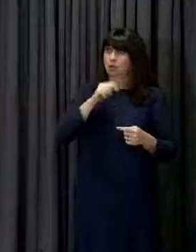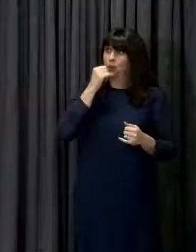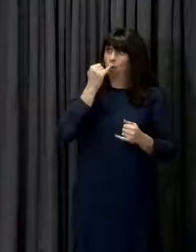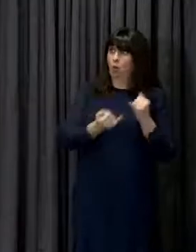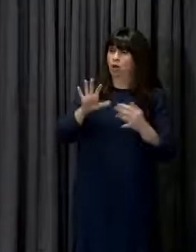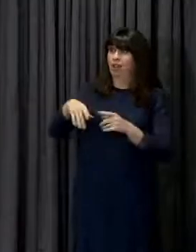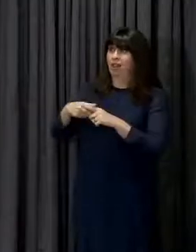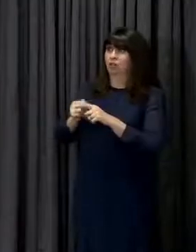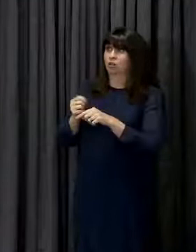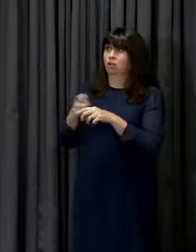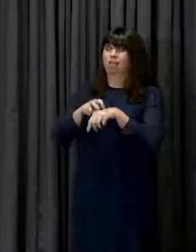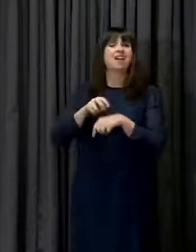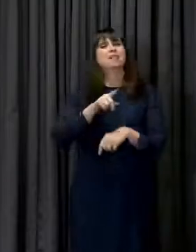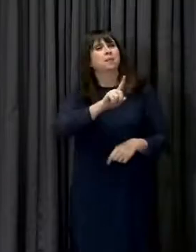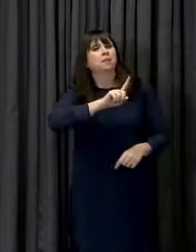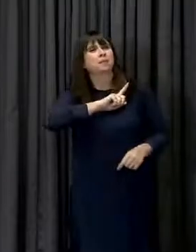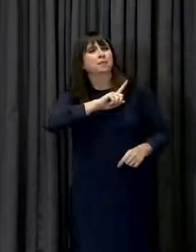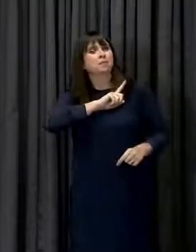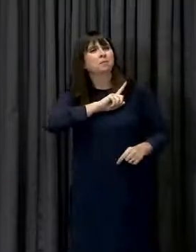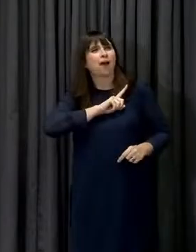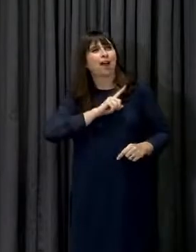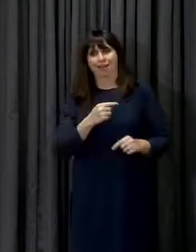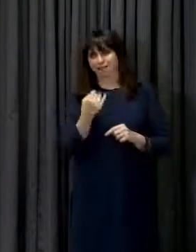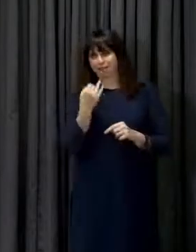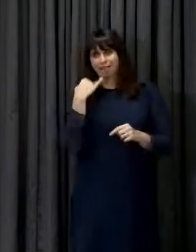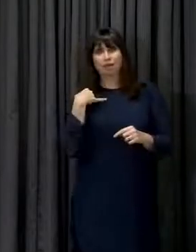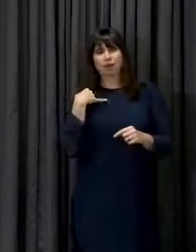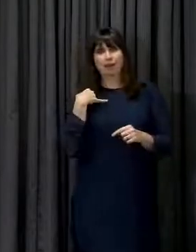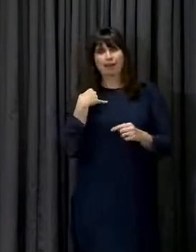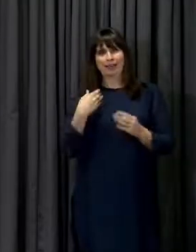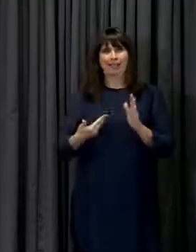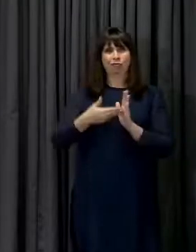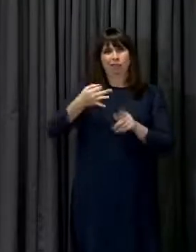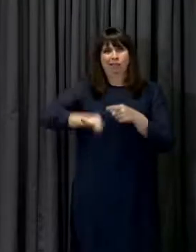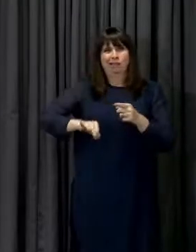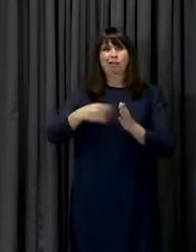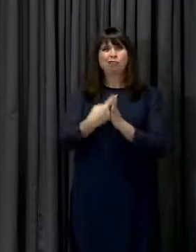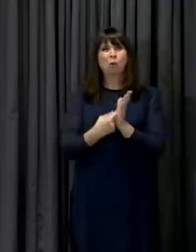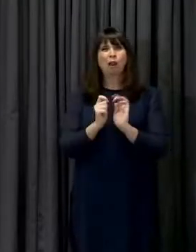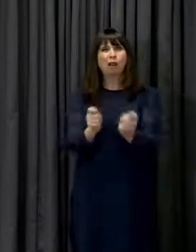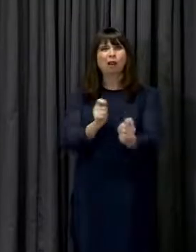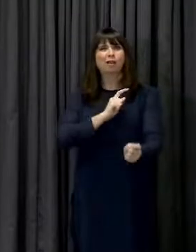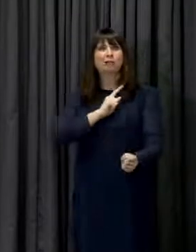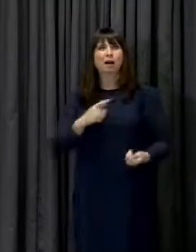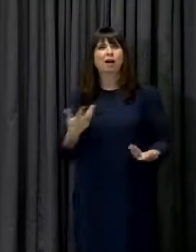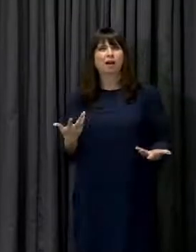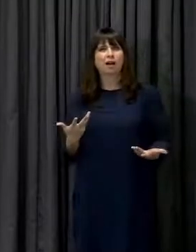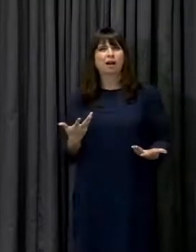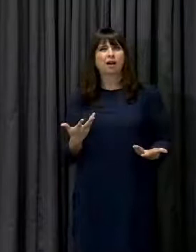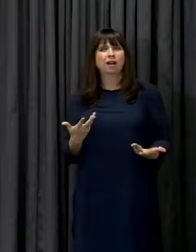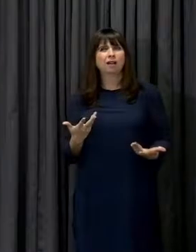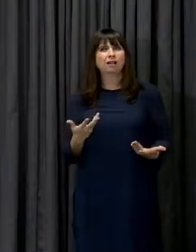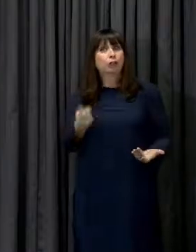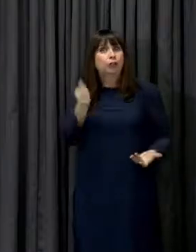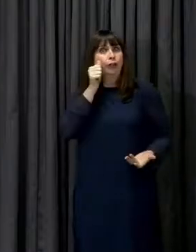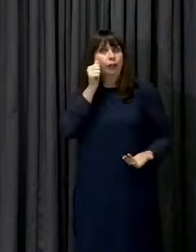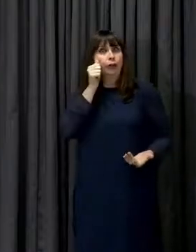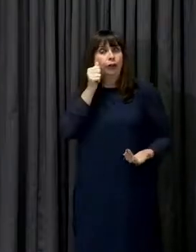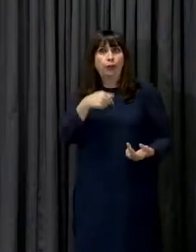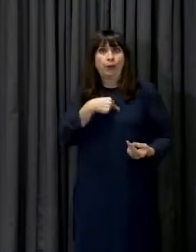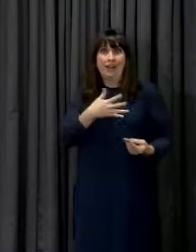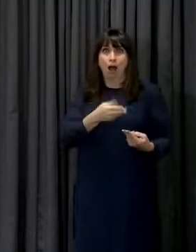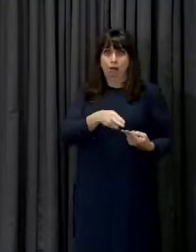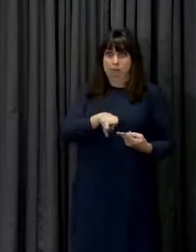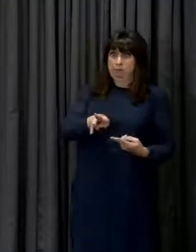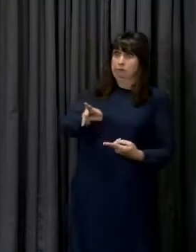that's exactly why we introduced restrictions at the end of last week, James. It's exactly why we did that, because we can see that we're headed in the